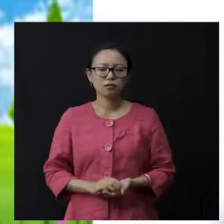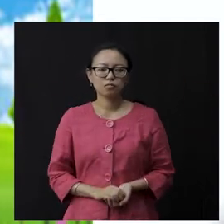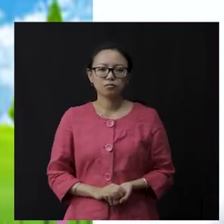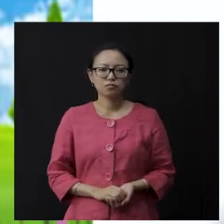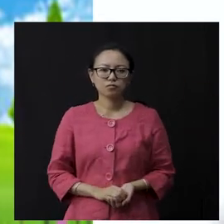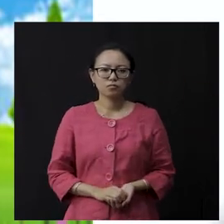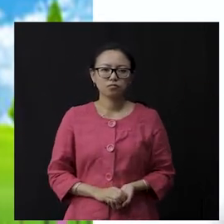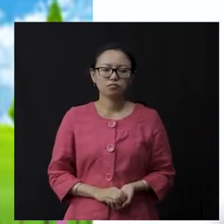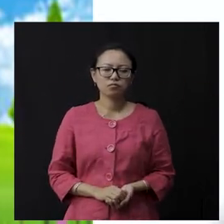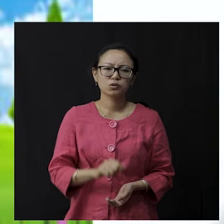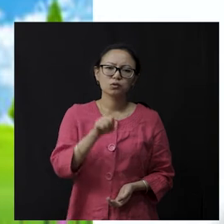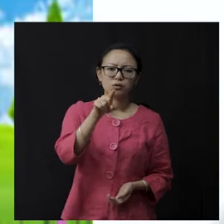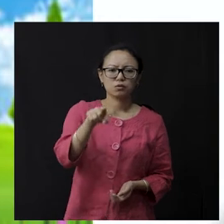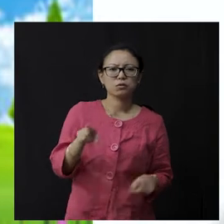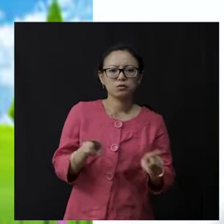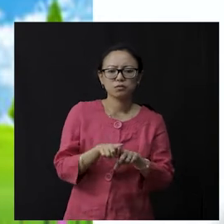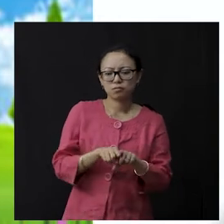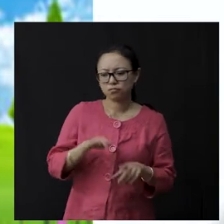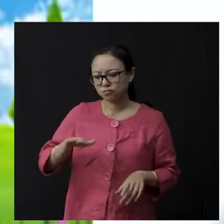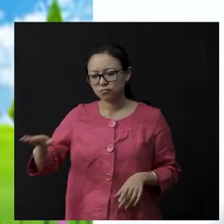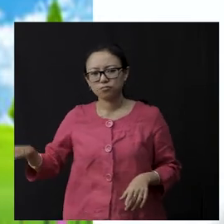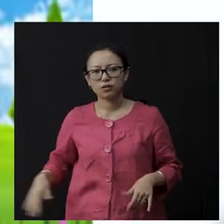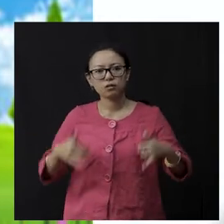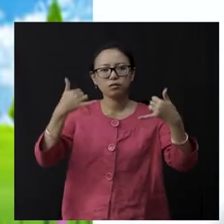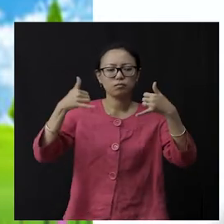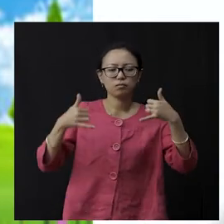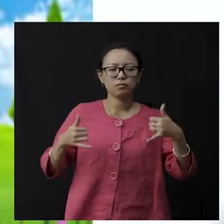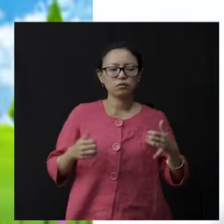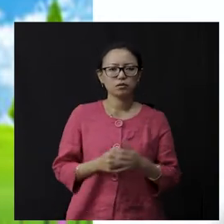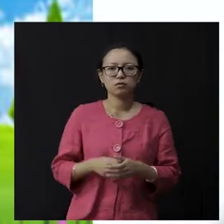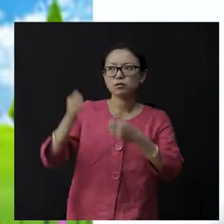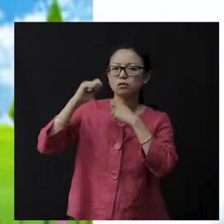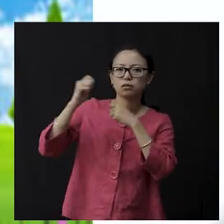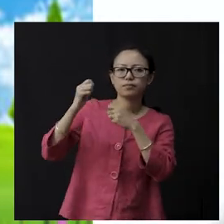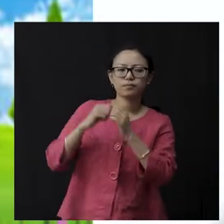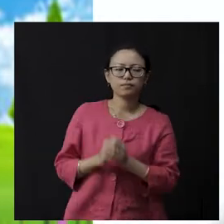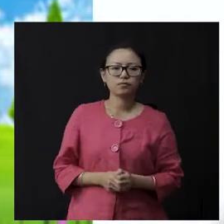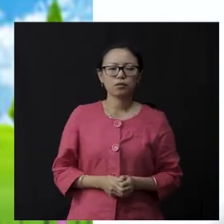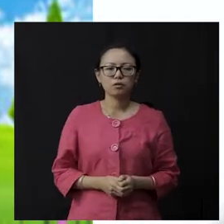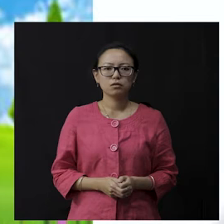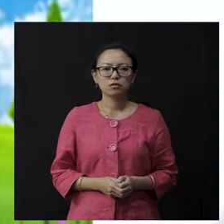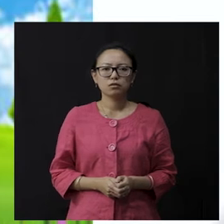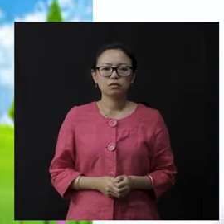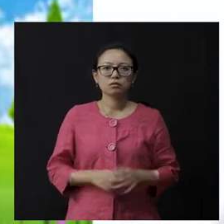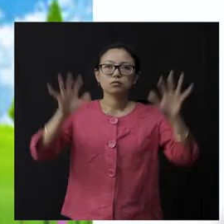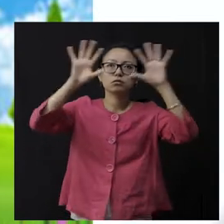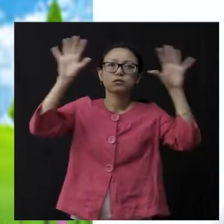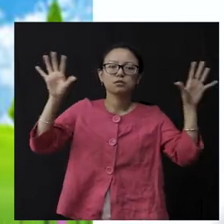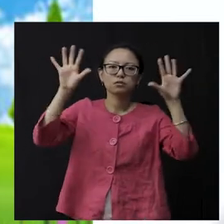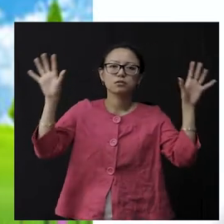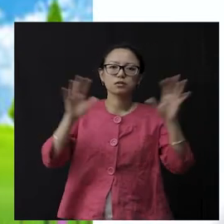playing around with their kites. See that? Now, in the sky, see it,